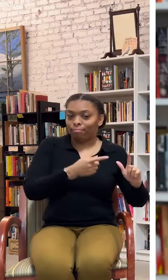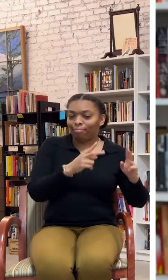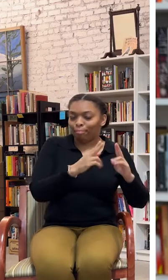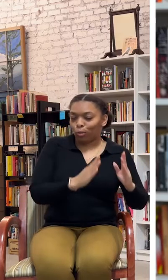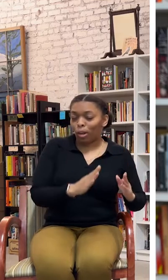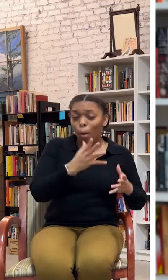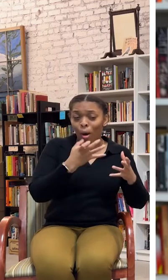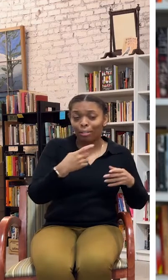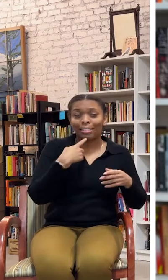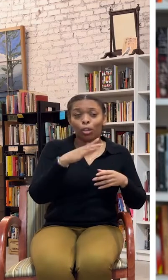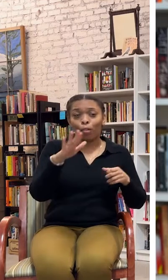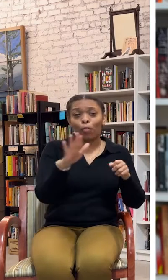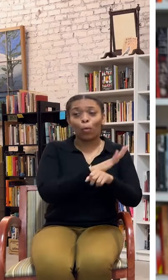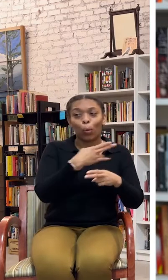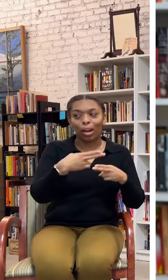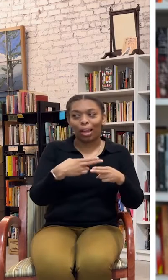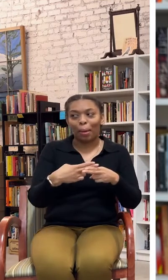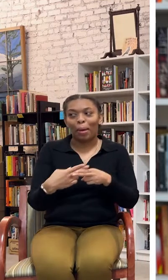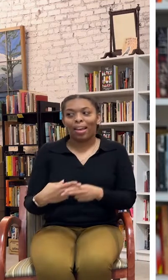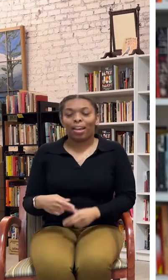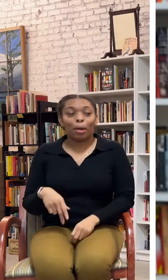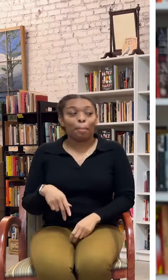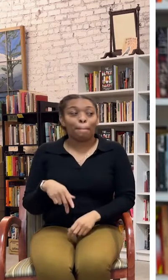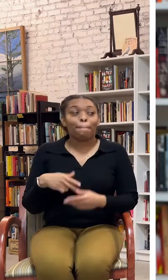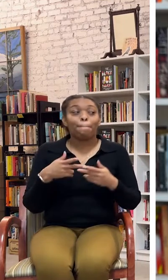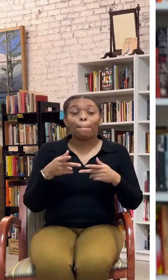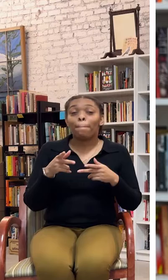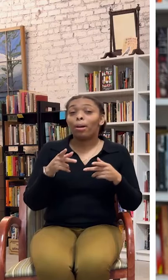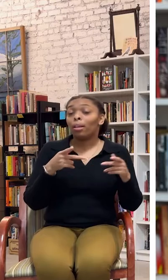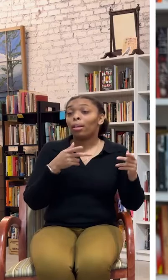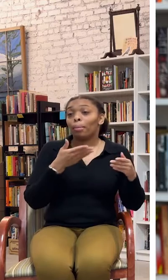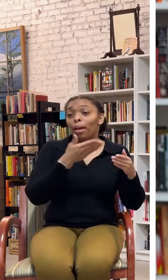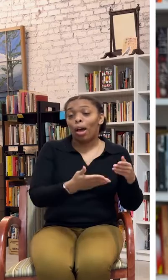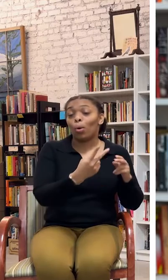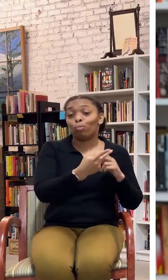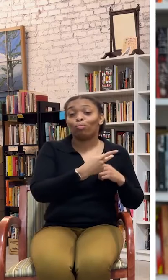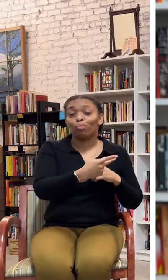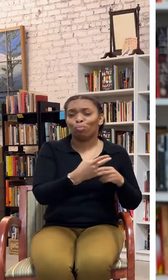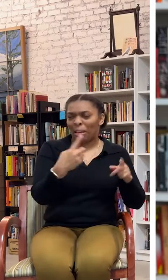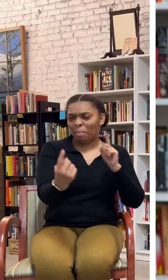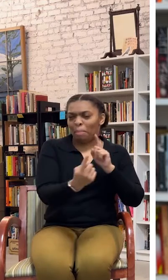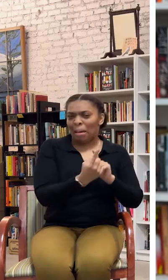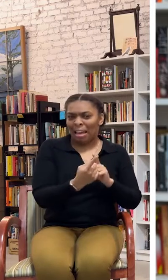say your whole name because people need to hear how it's supposed to be said. But Magogodi and I met, I don't even